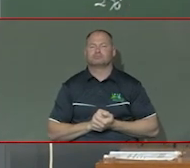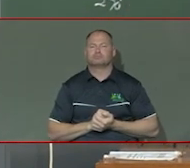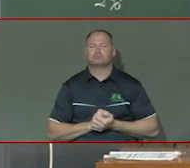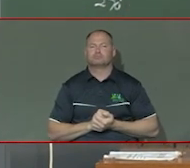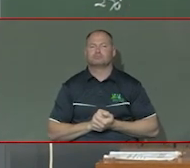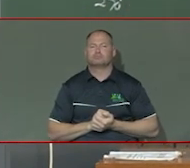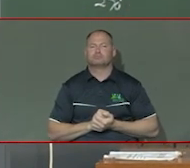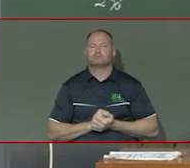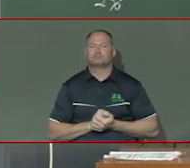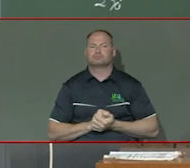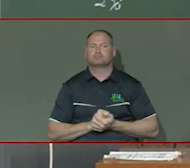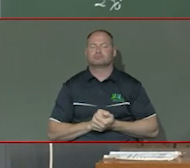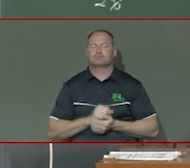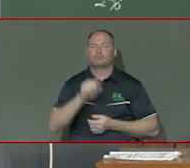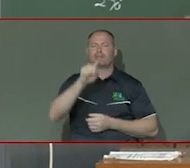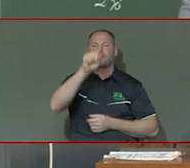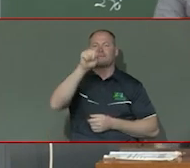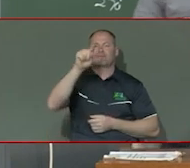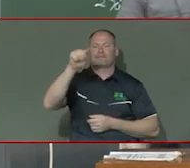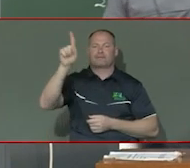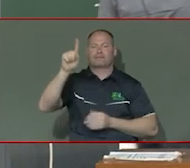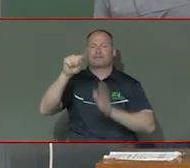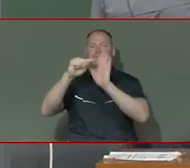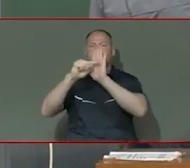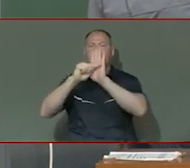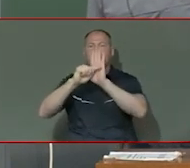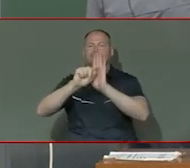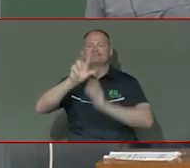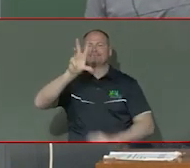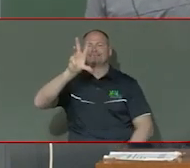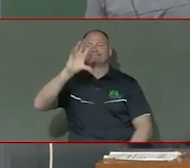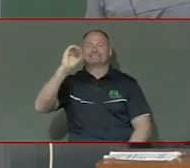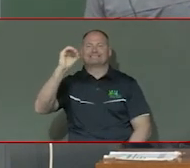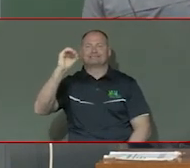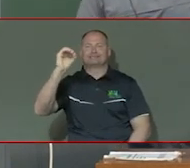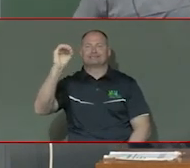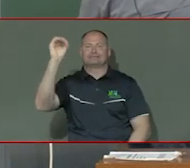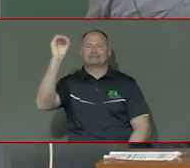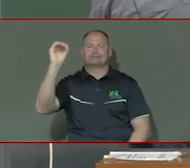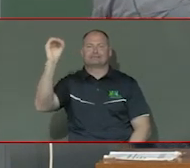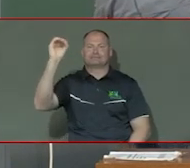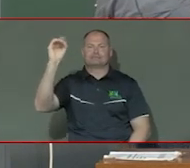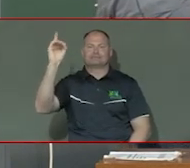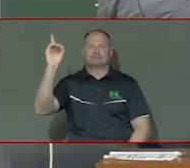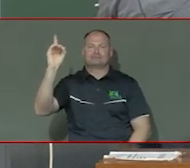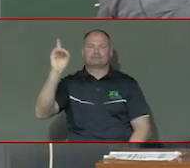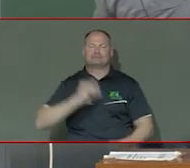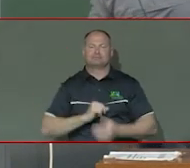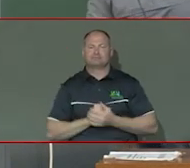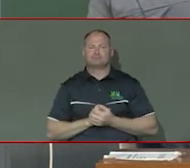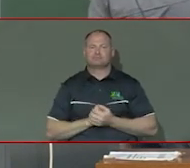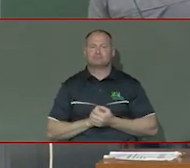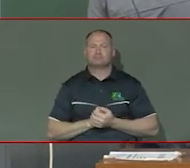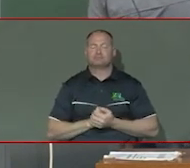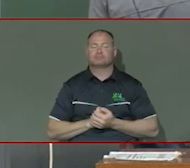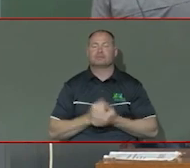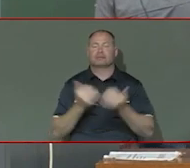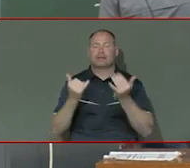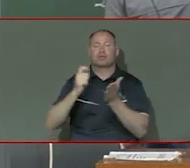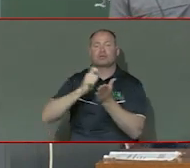theta minus 90 degrees. Right, people, here we can say, this here becomes the